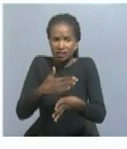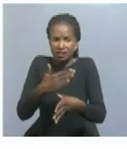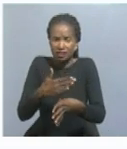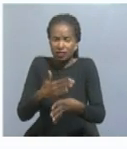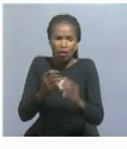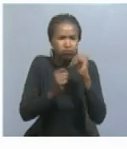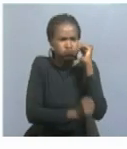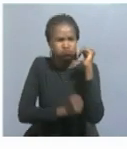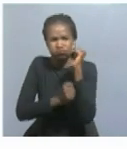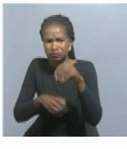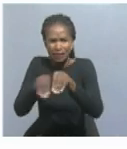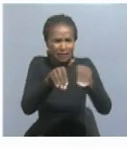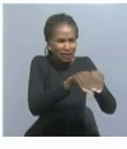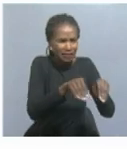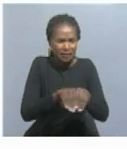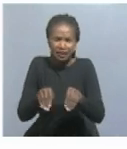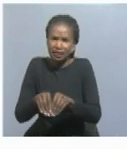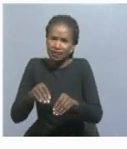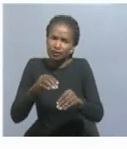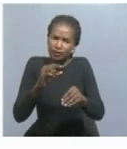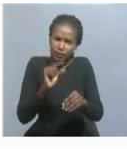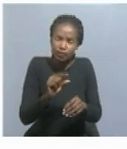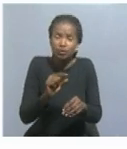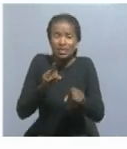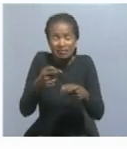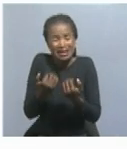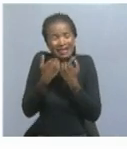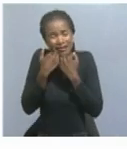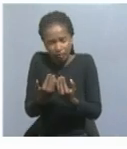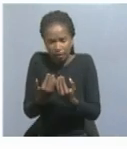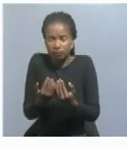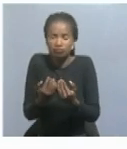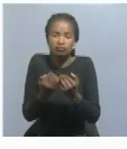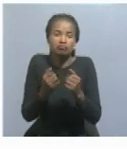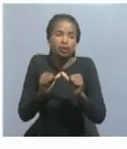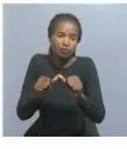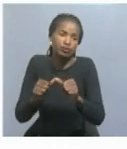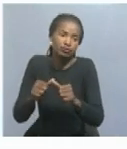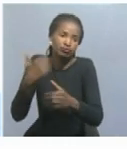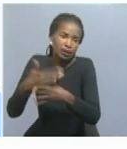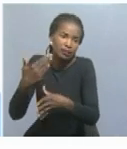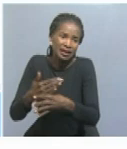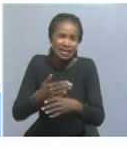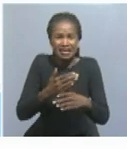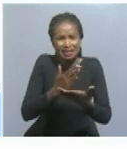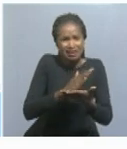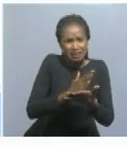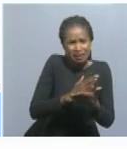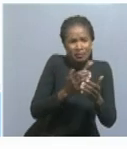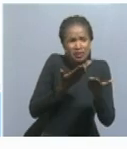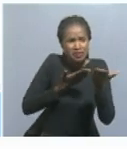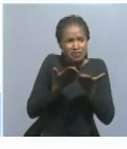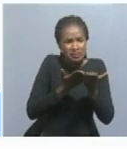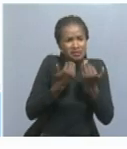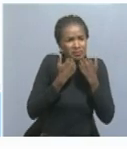goods, and that has been limited to essential goods only. So it's various factors that have really affected the flow of